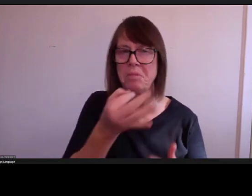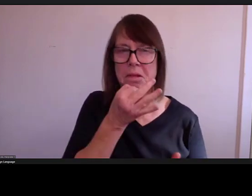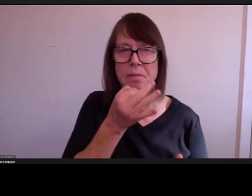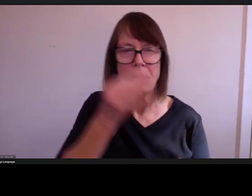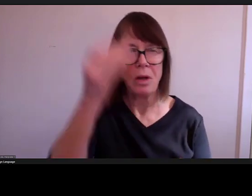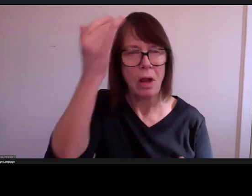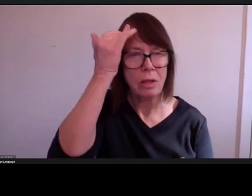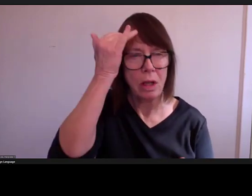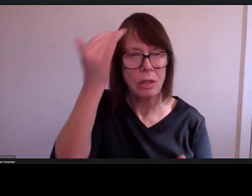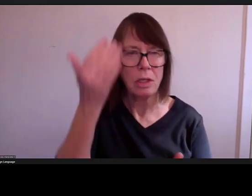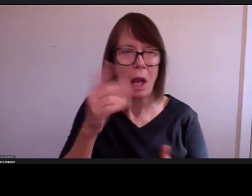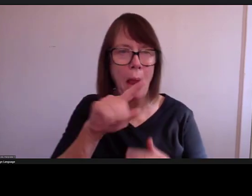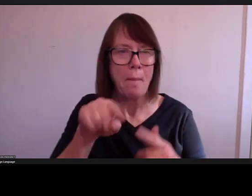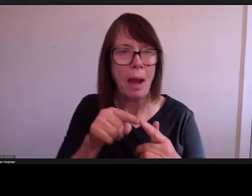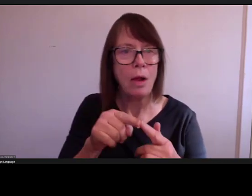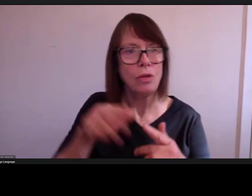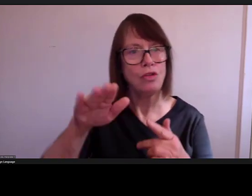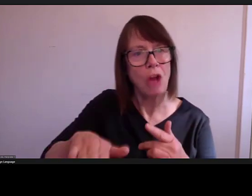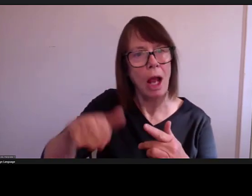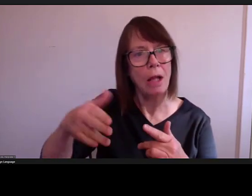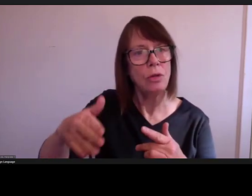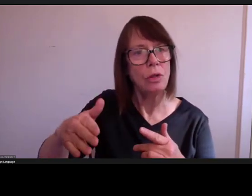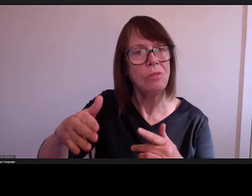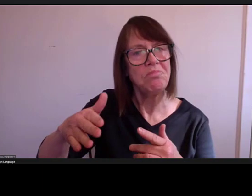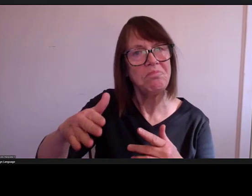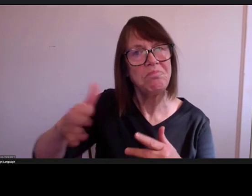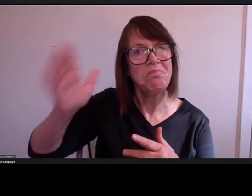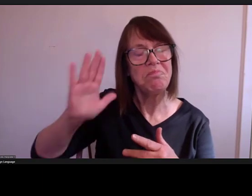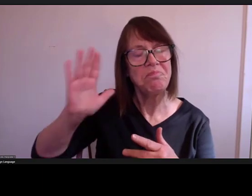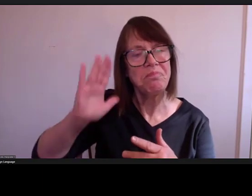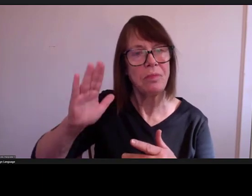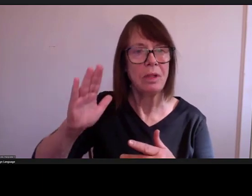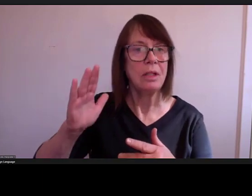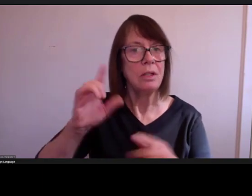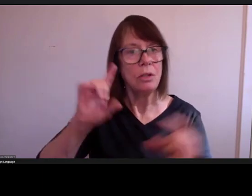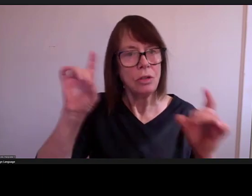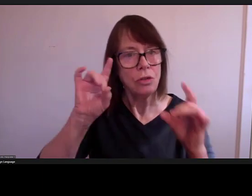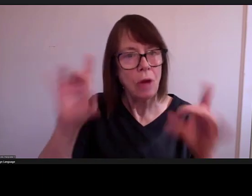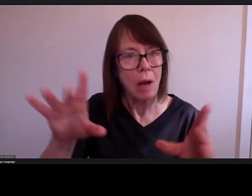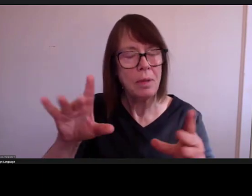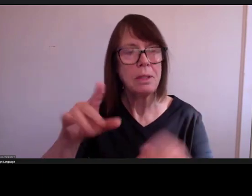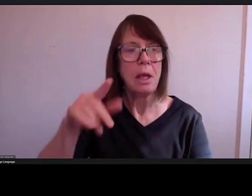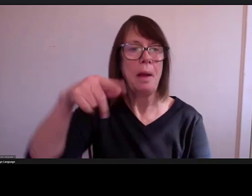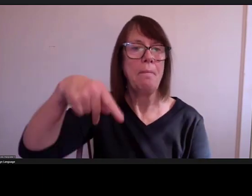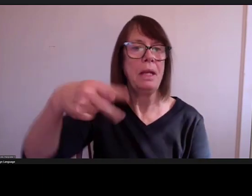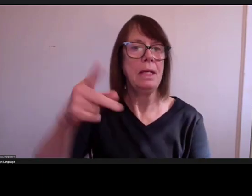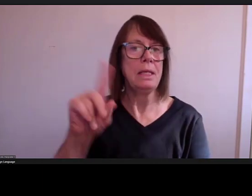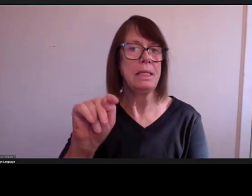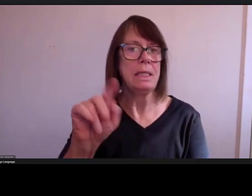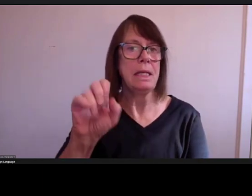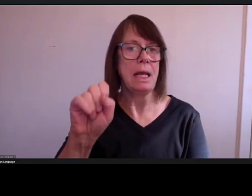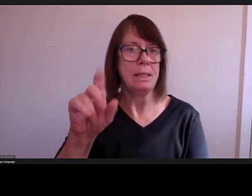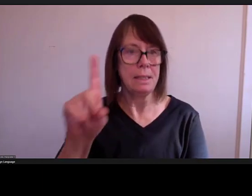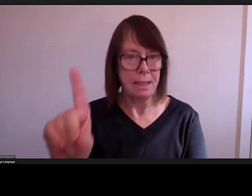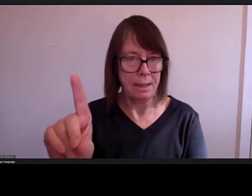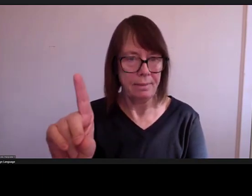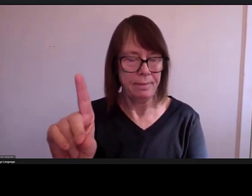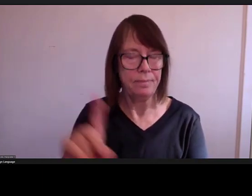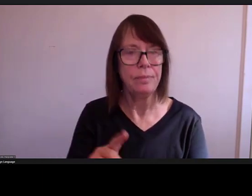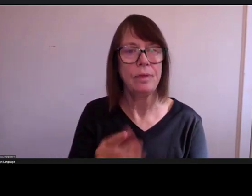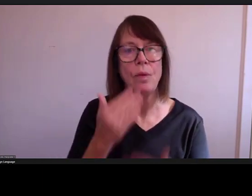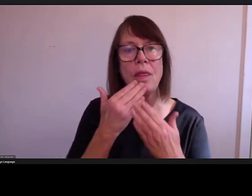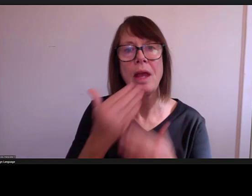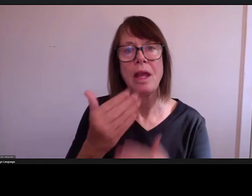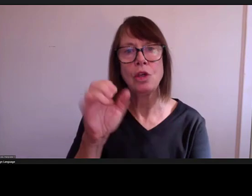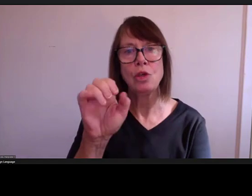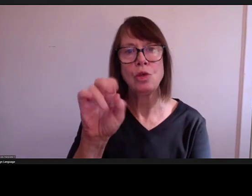navigating childhood trauma and complex post-traumatic stress disorder. We thank you, Sudhi, and